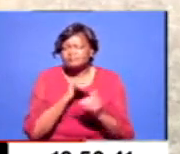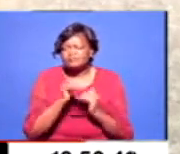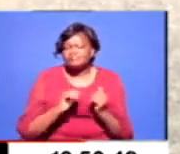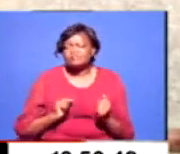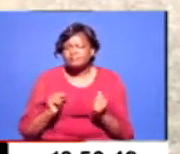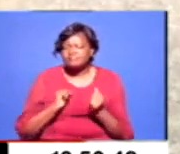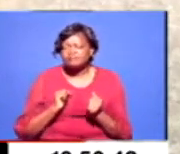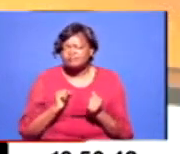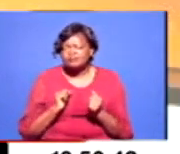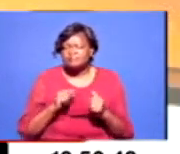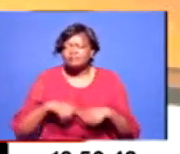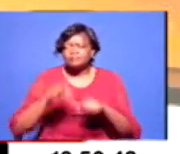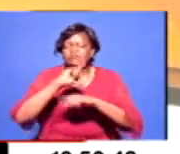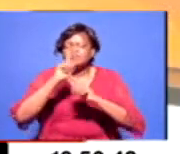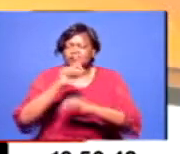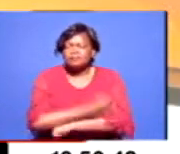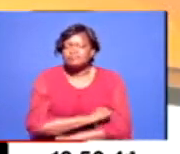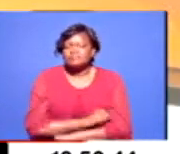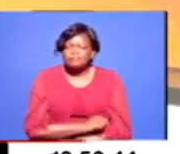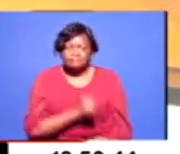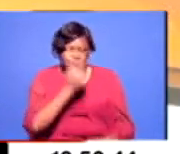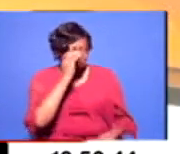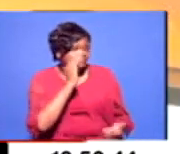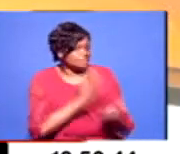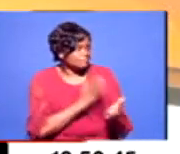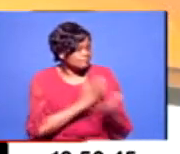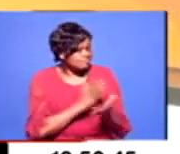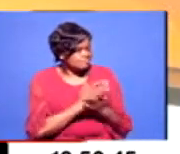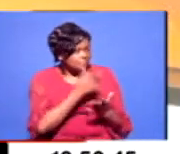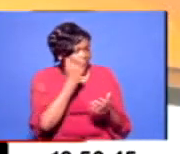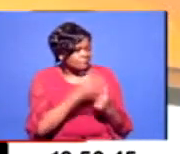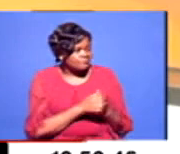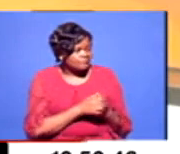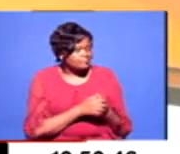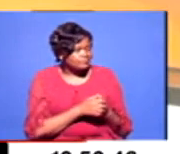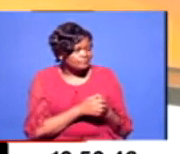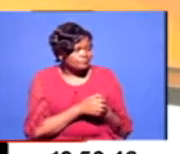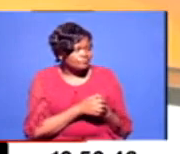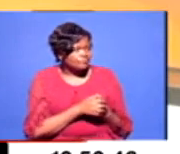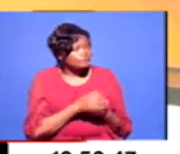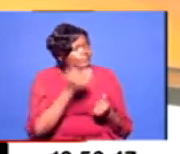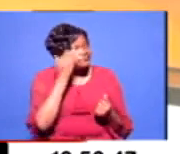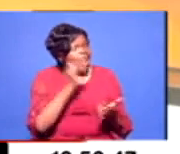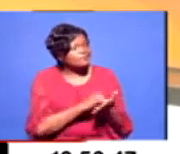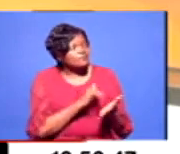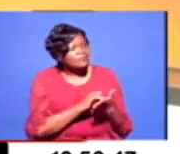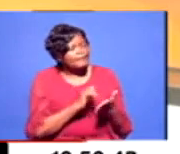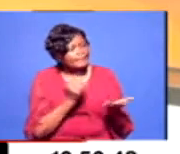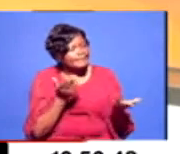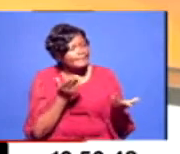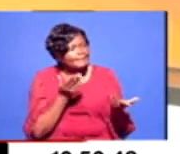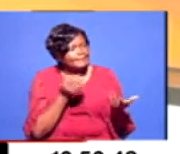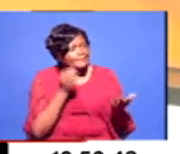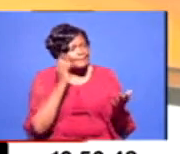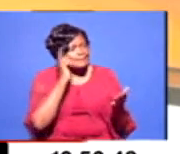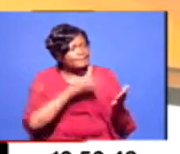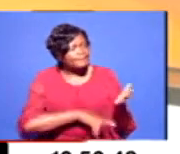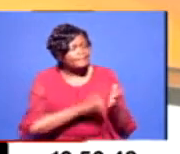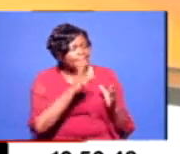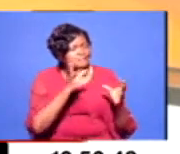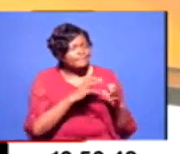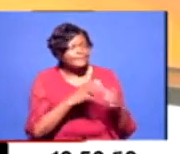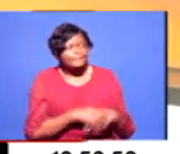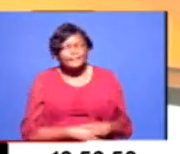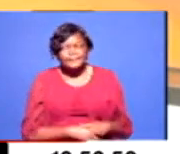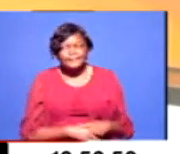school. That's true, because actually, yeah, before you add on the same, mm-hmm. I remember in our WhatsApp group